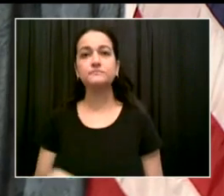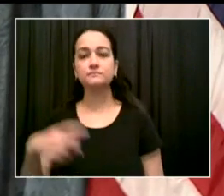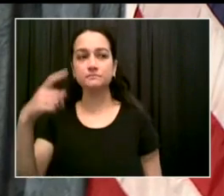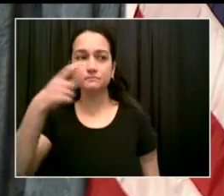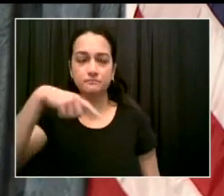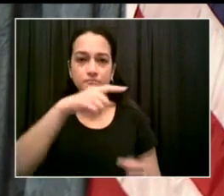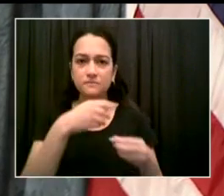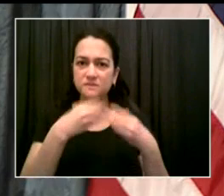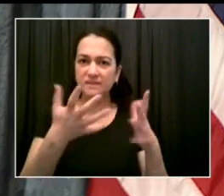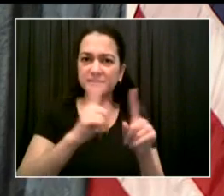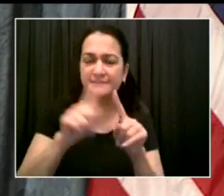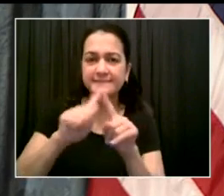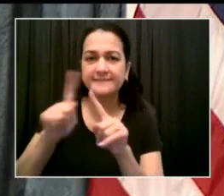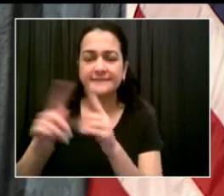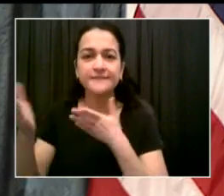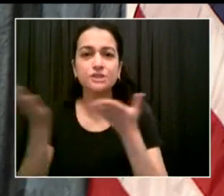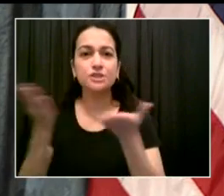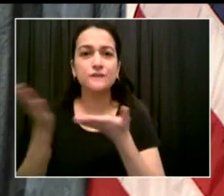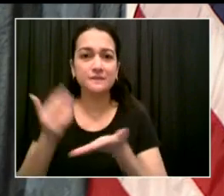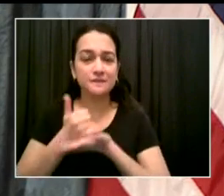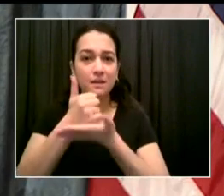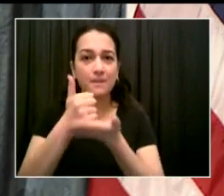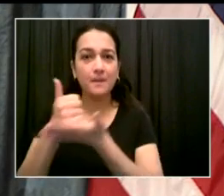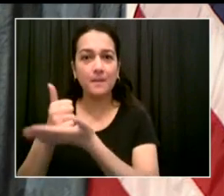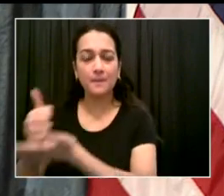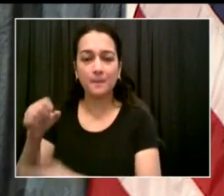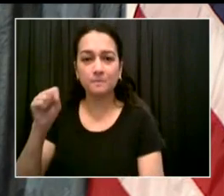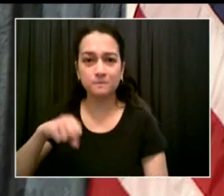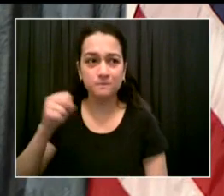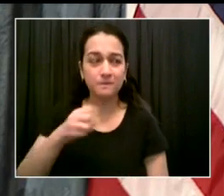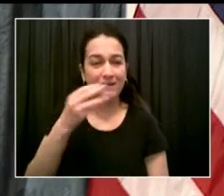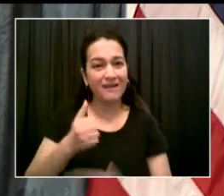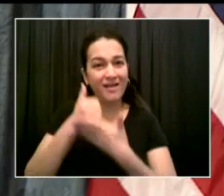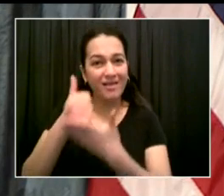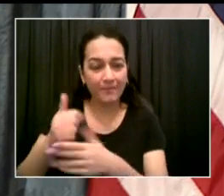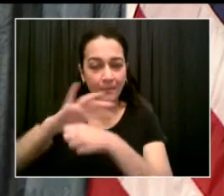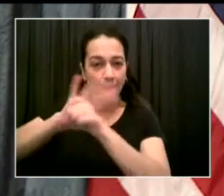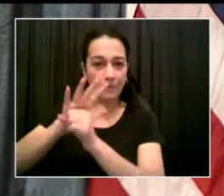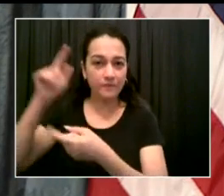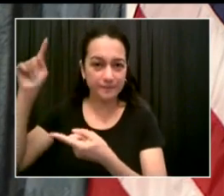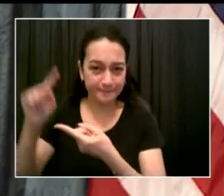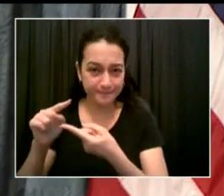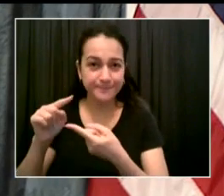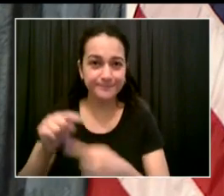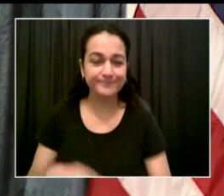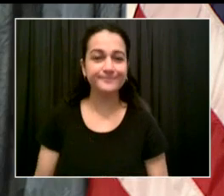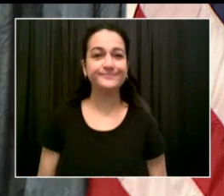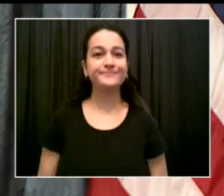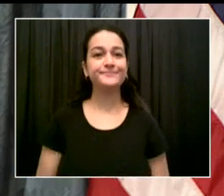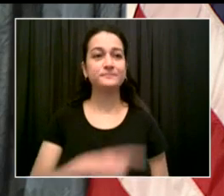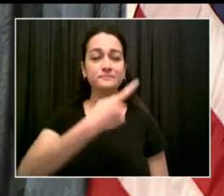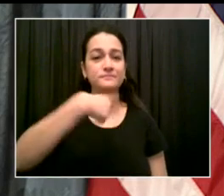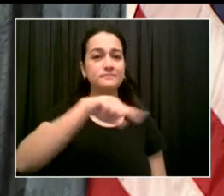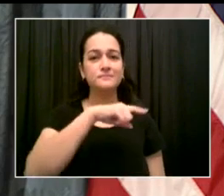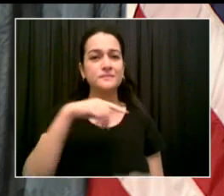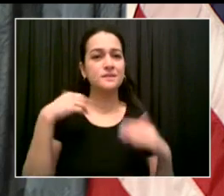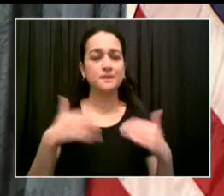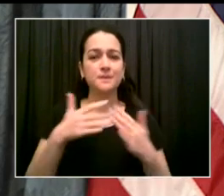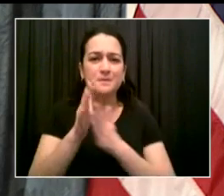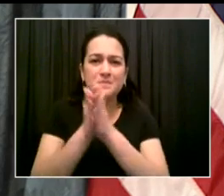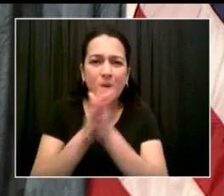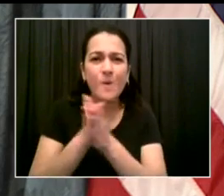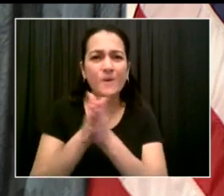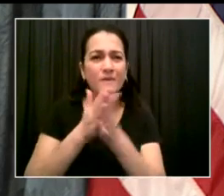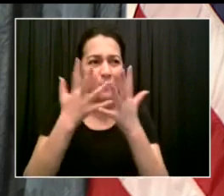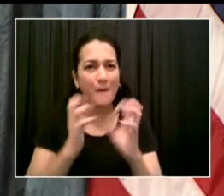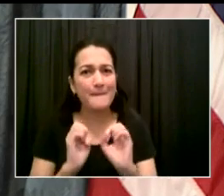so devoted to promoting the health of New Yorkers return to their roles is inspiring. It also illustrates